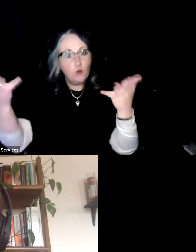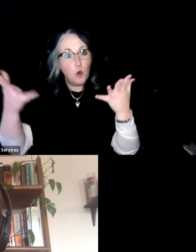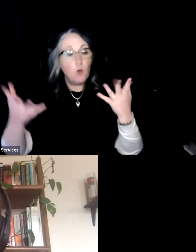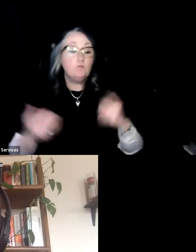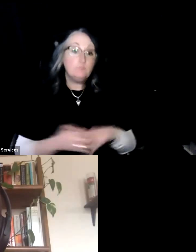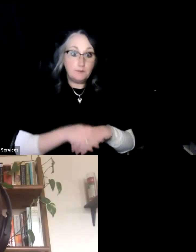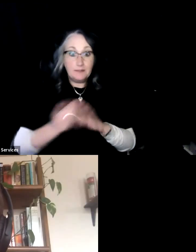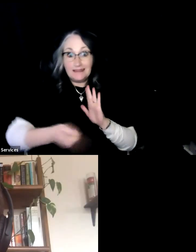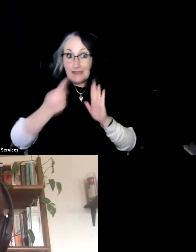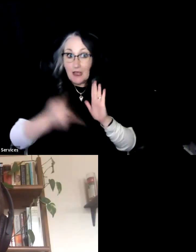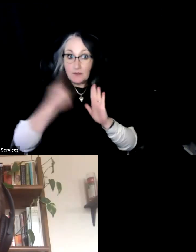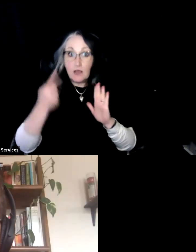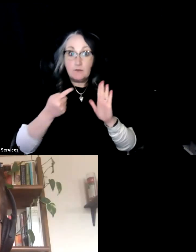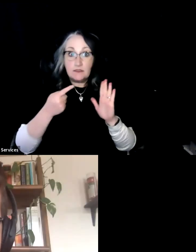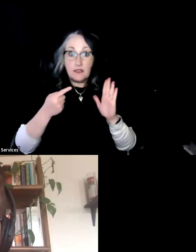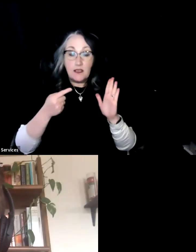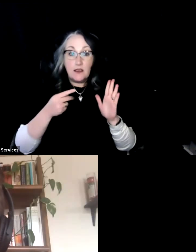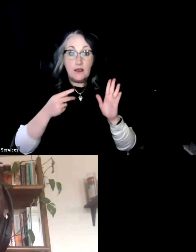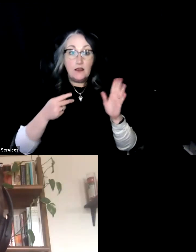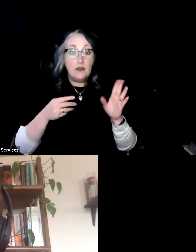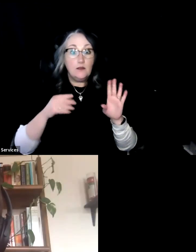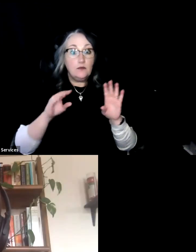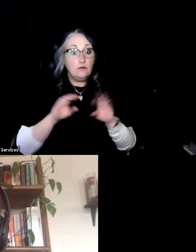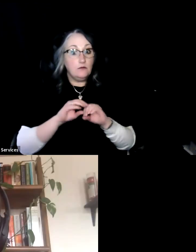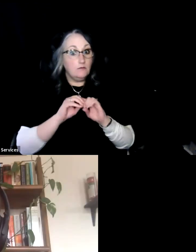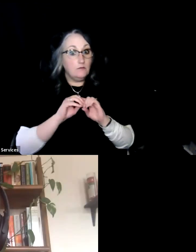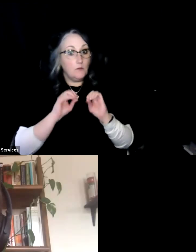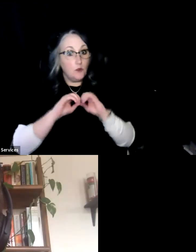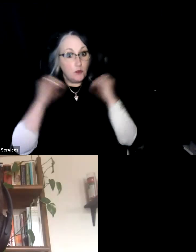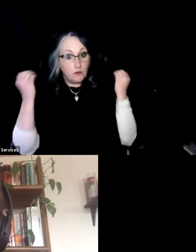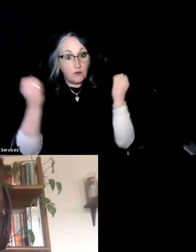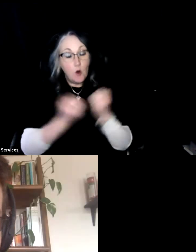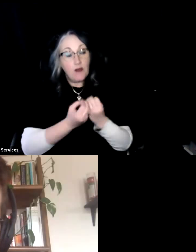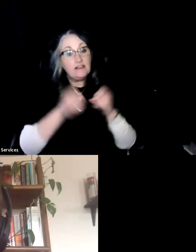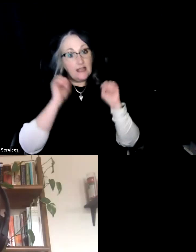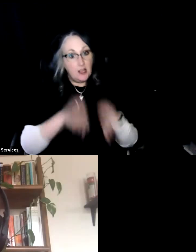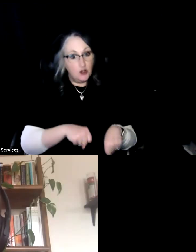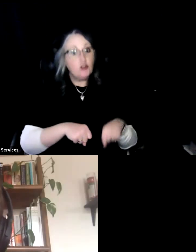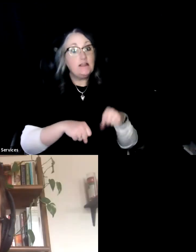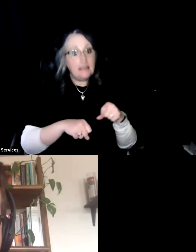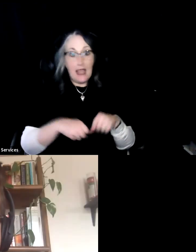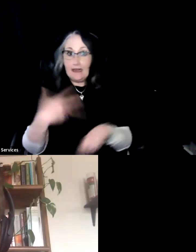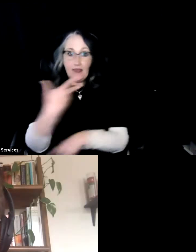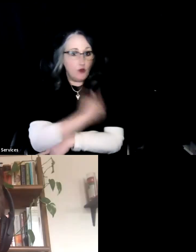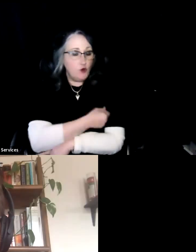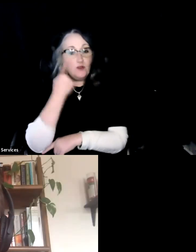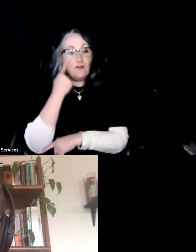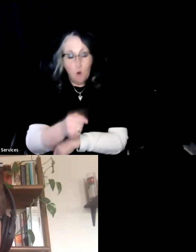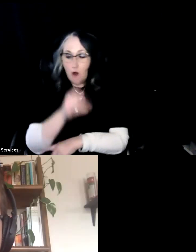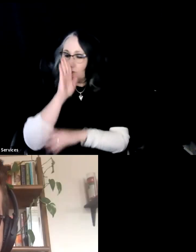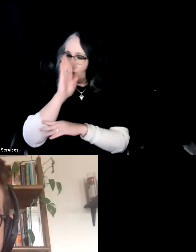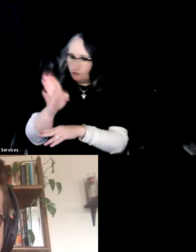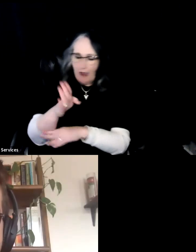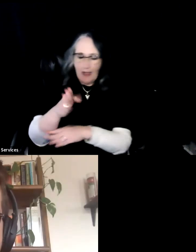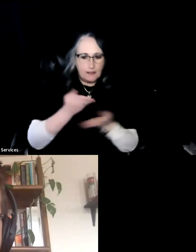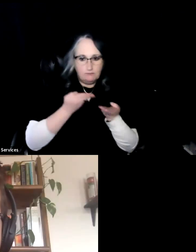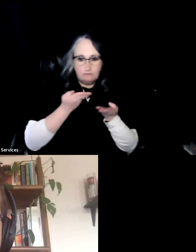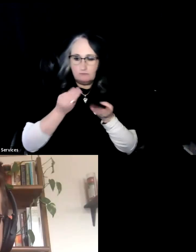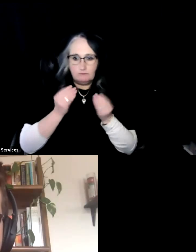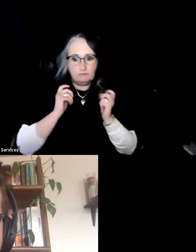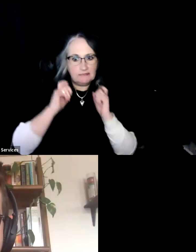those facilities that can help us get the doses directly to the community. But this is all in flux, as Dr. Ige mentioned, based